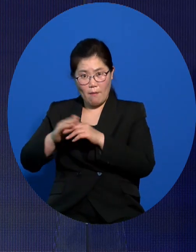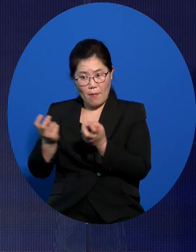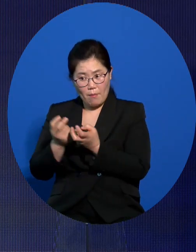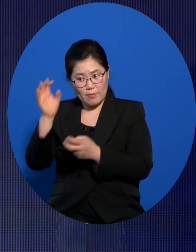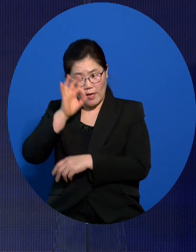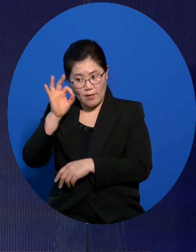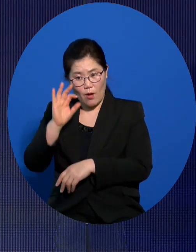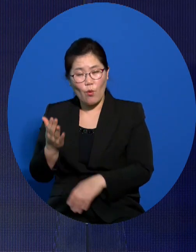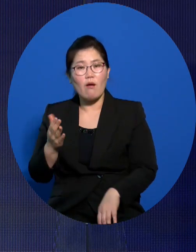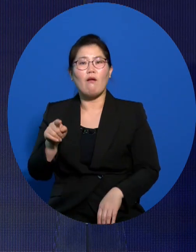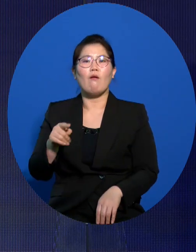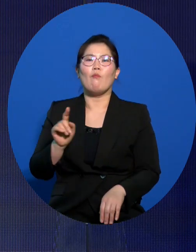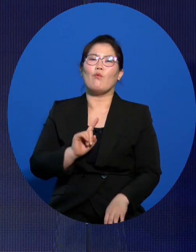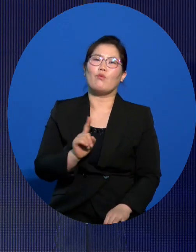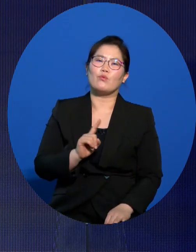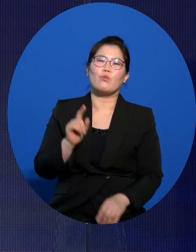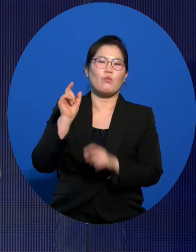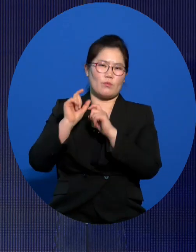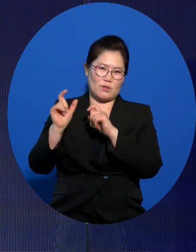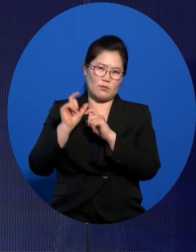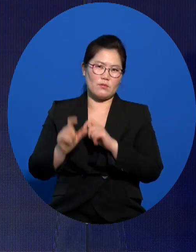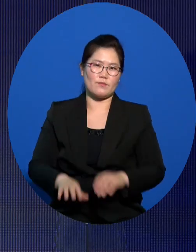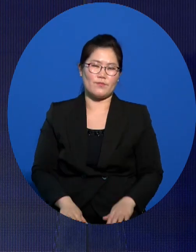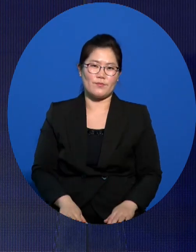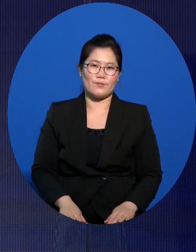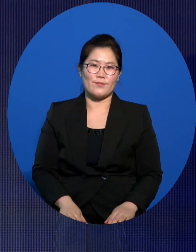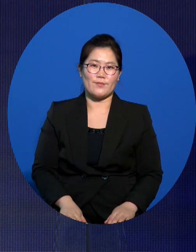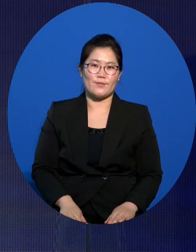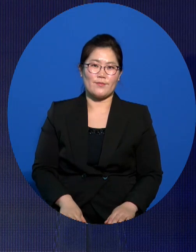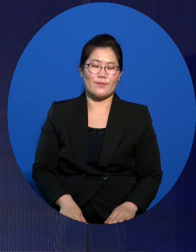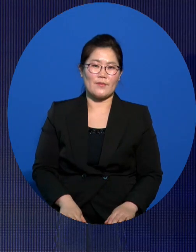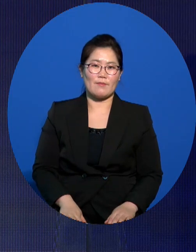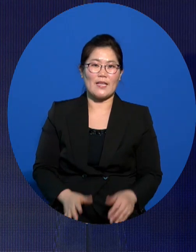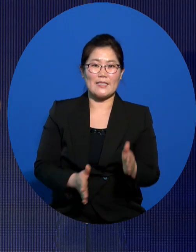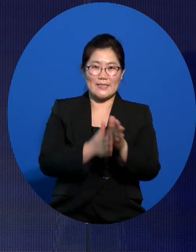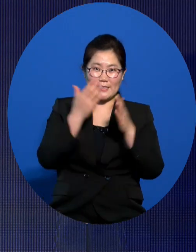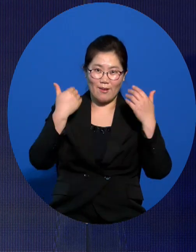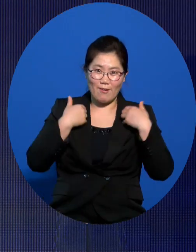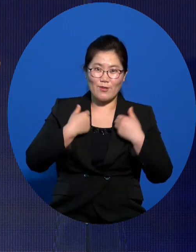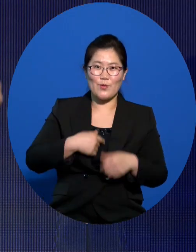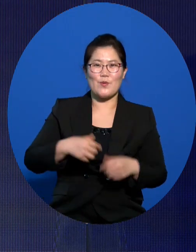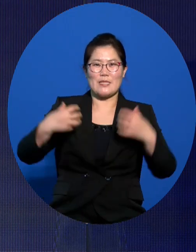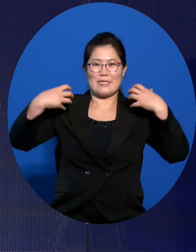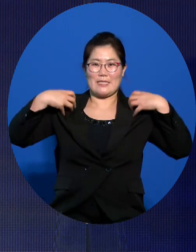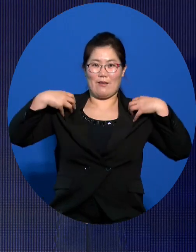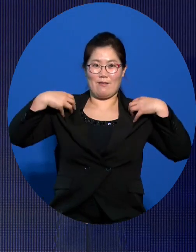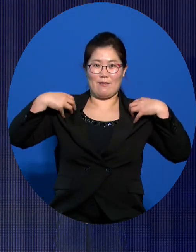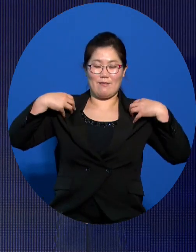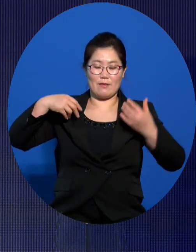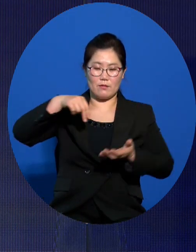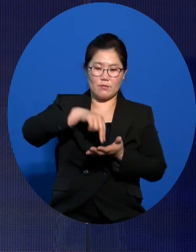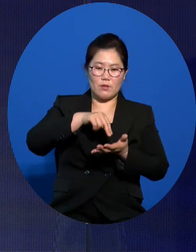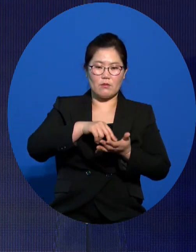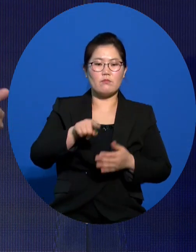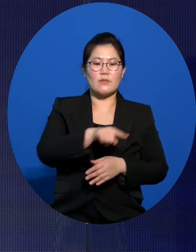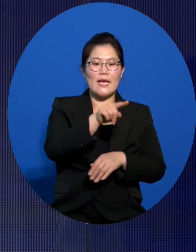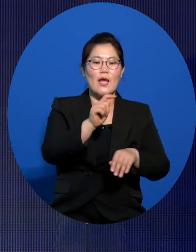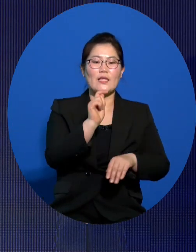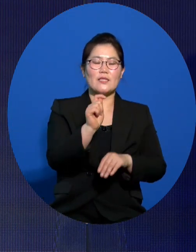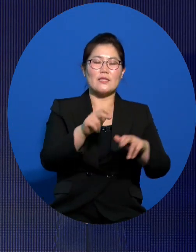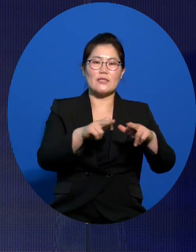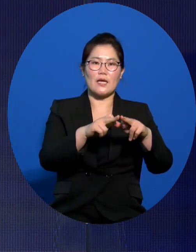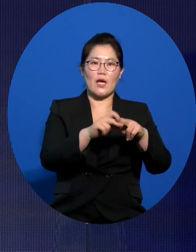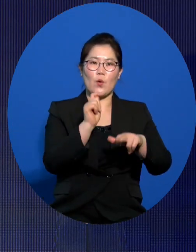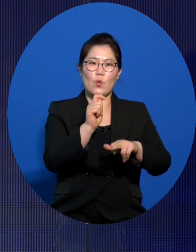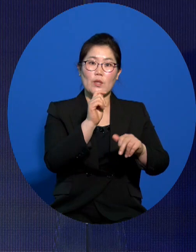doing so. So we thought about what can we do at the private sector? What is our role? The city government says